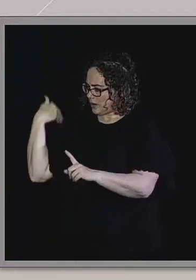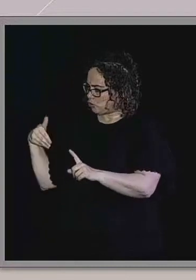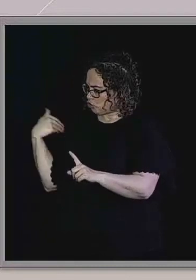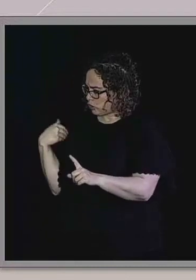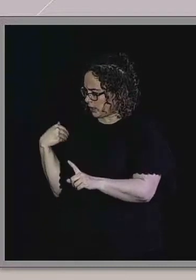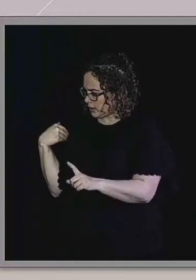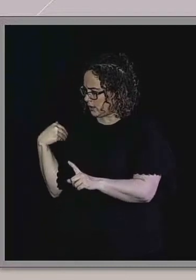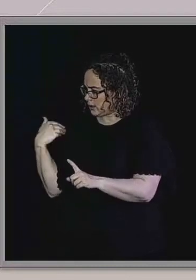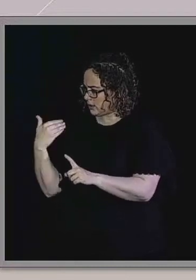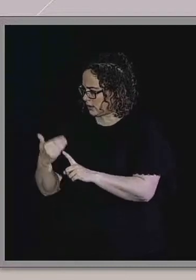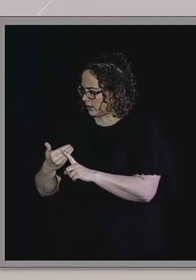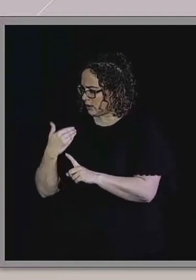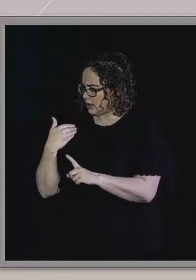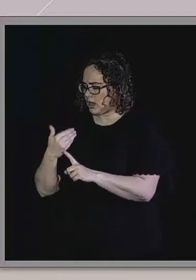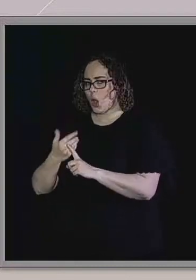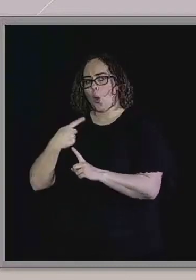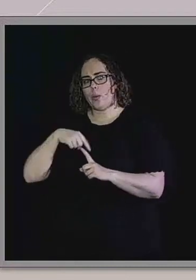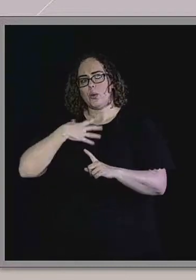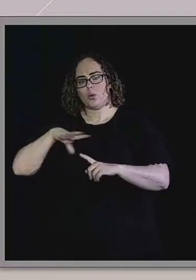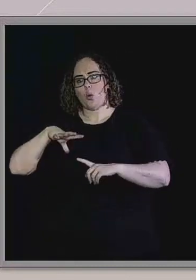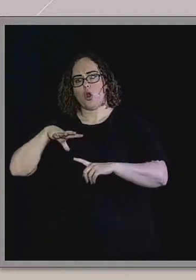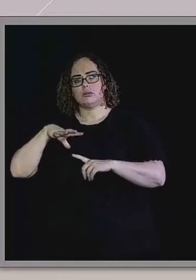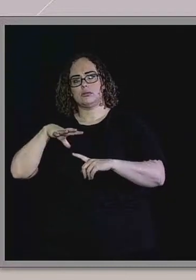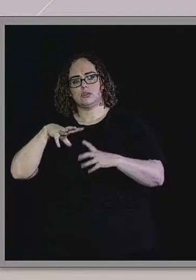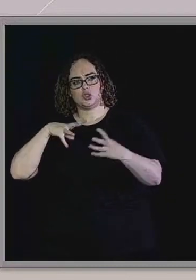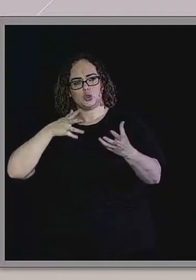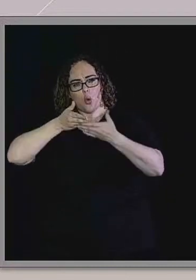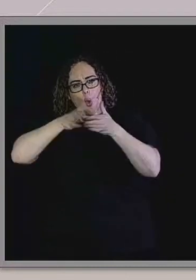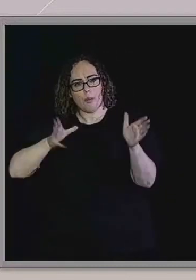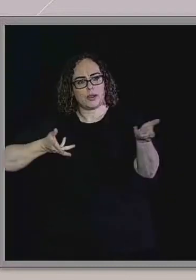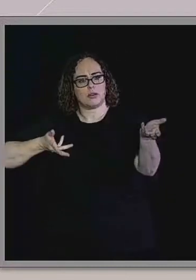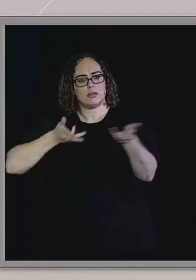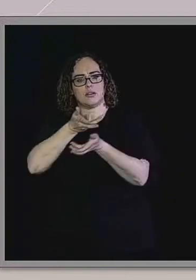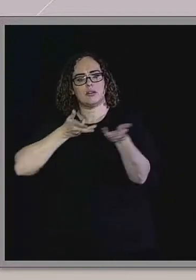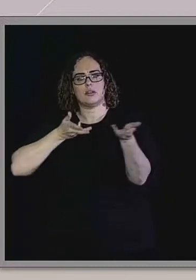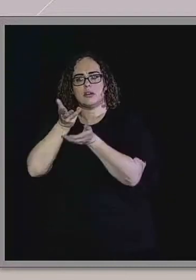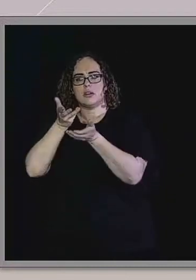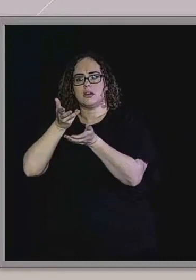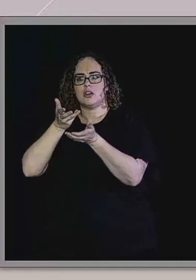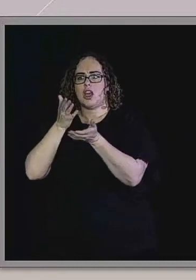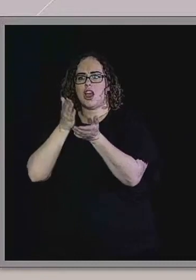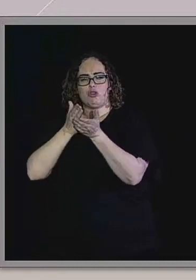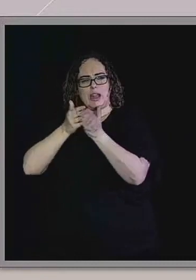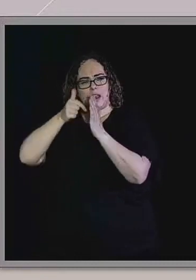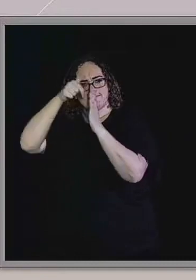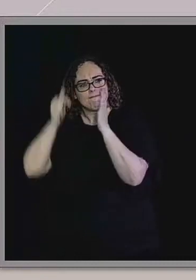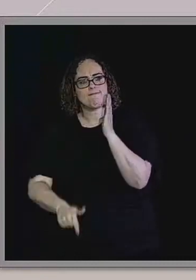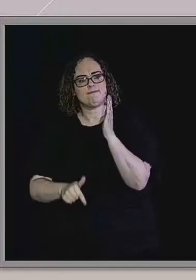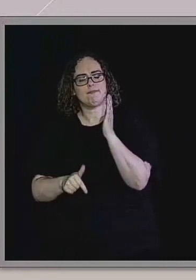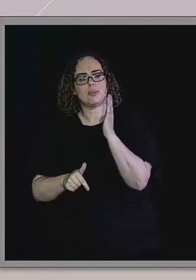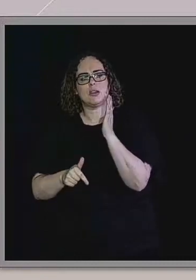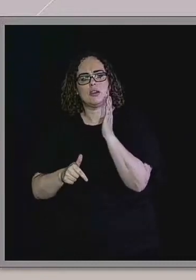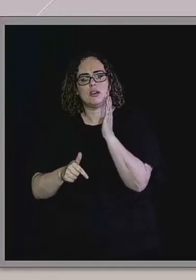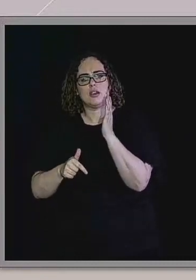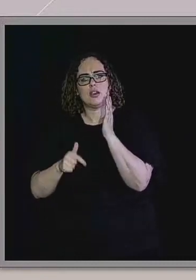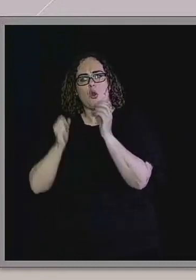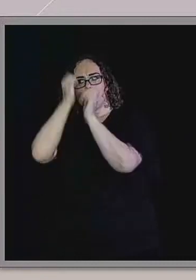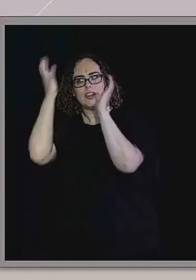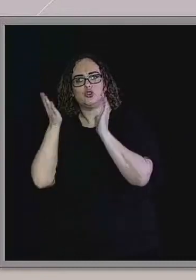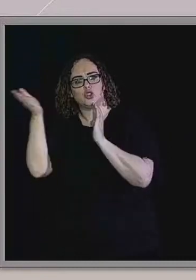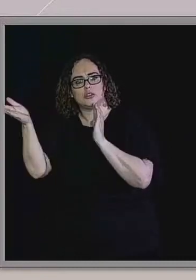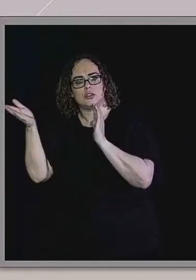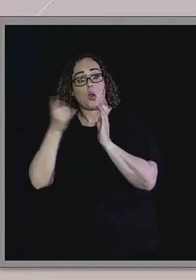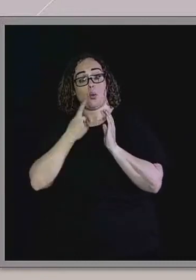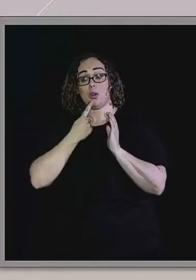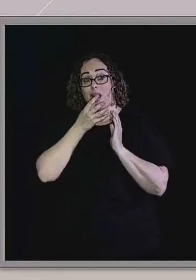needs to be, okay, let's get down to the nuts and bolts of why we have this, division. And if you're serious about that, then they would put forward a position